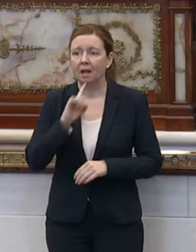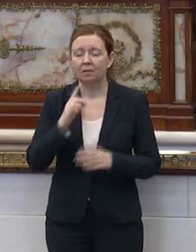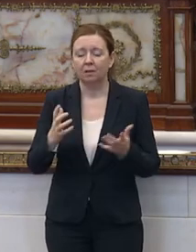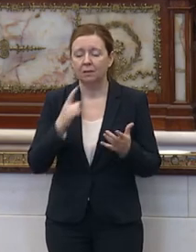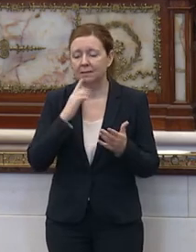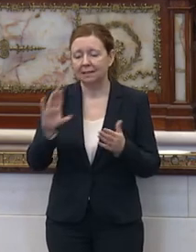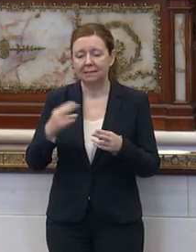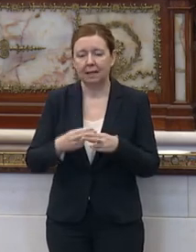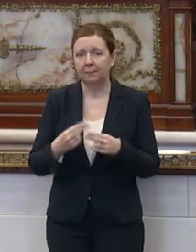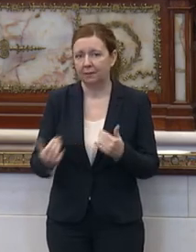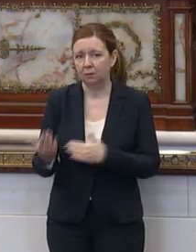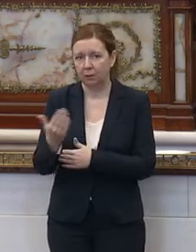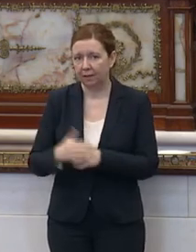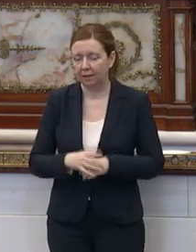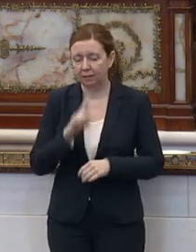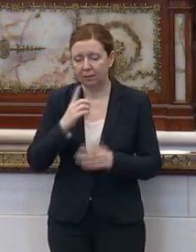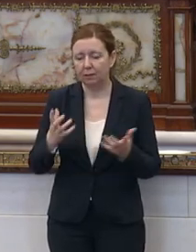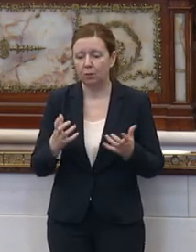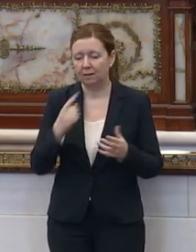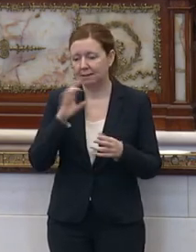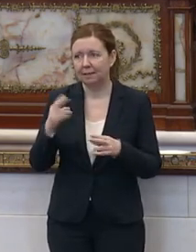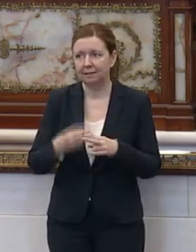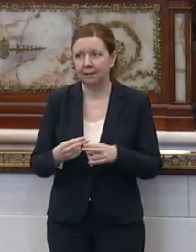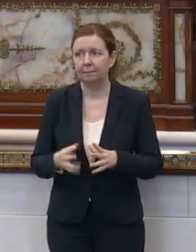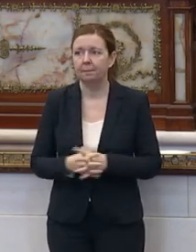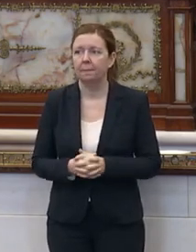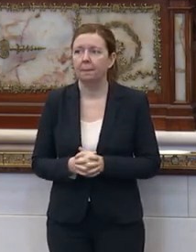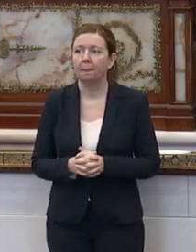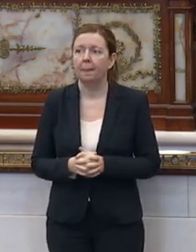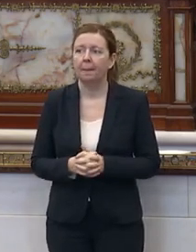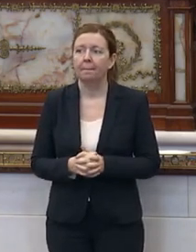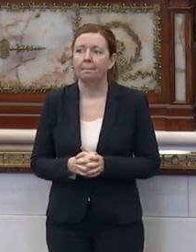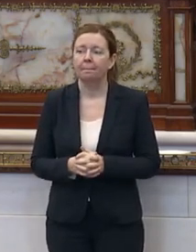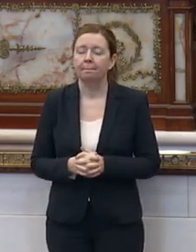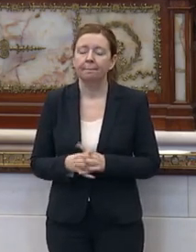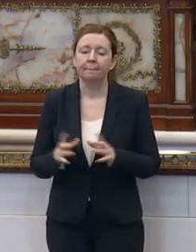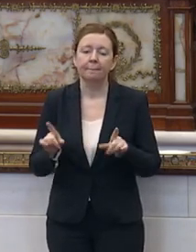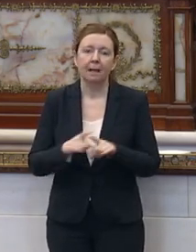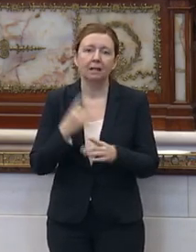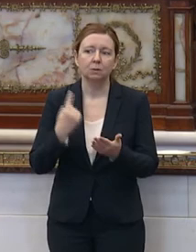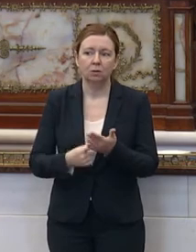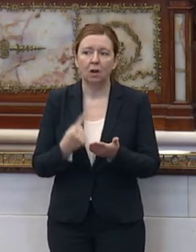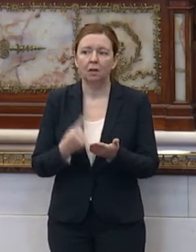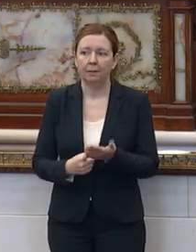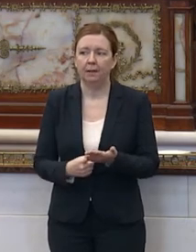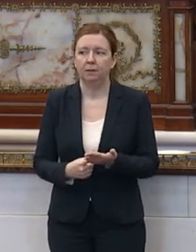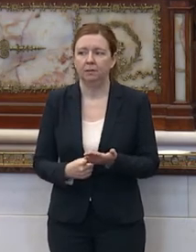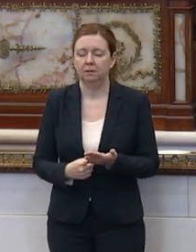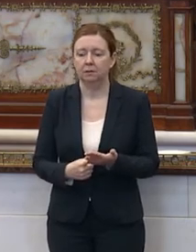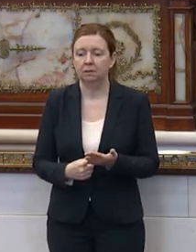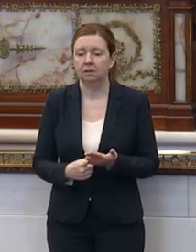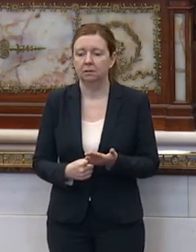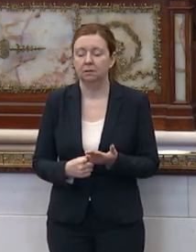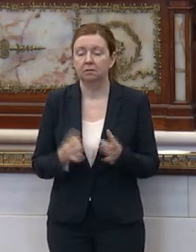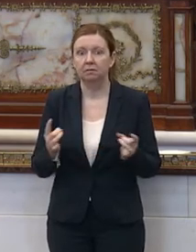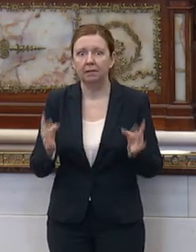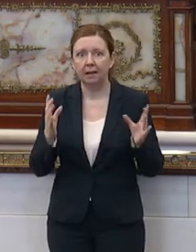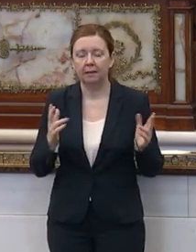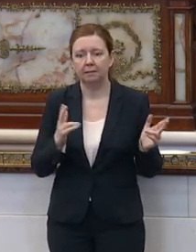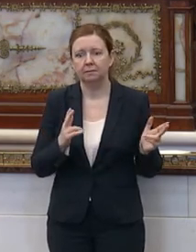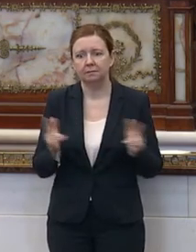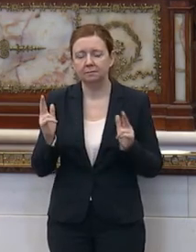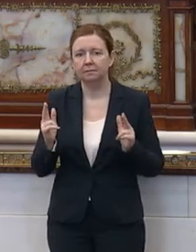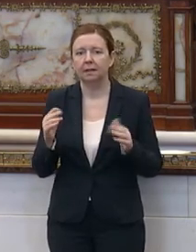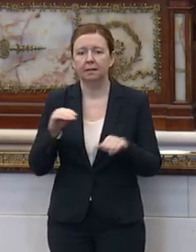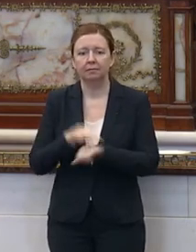wanted to say his name this morning. I really wanted to say his name. And so as we talk about, you know, violence and the